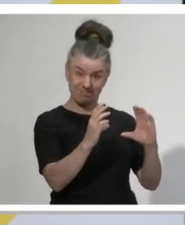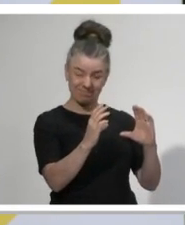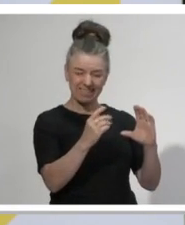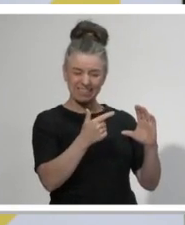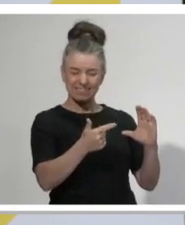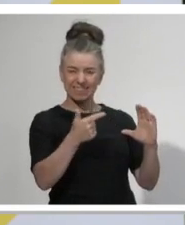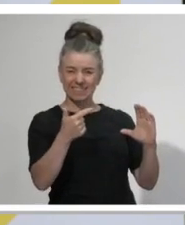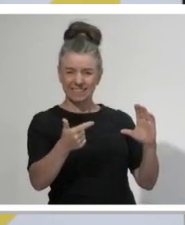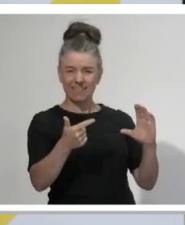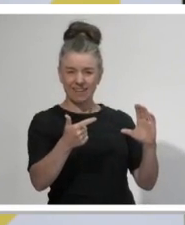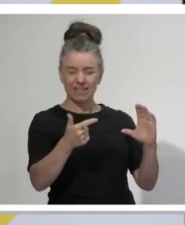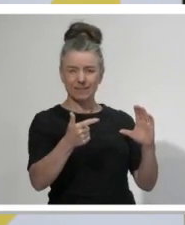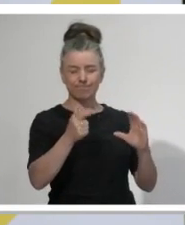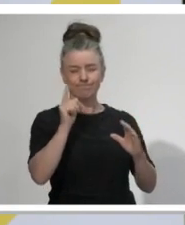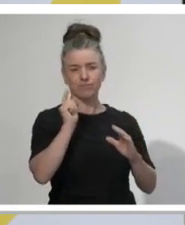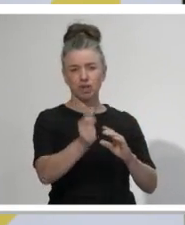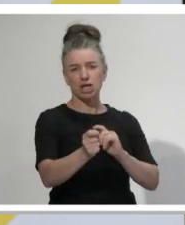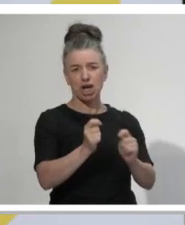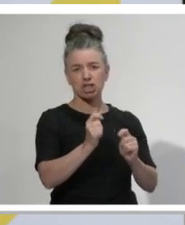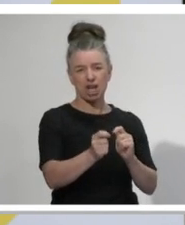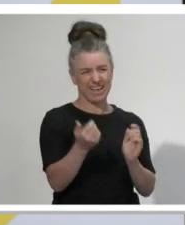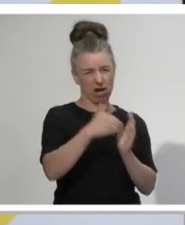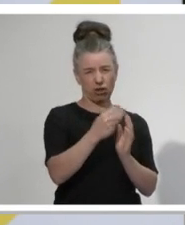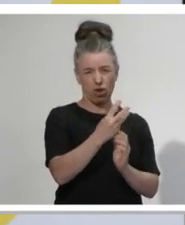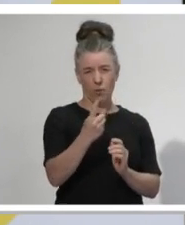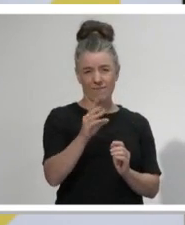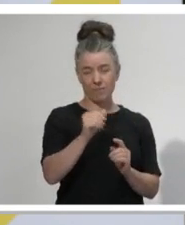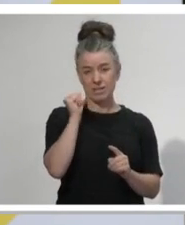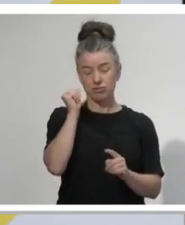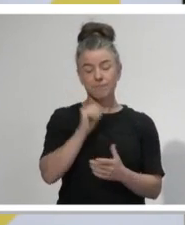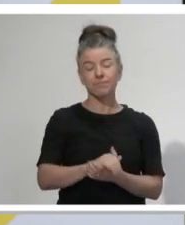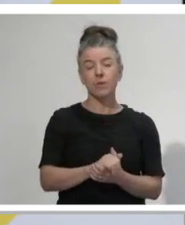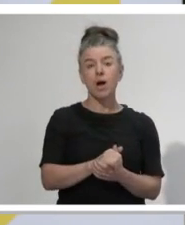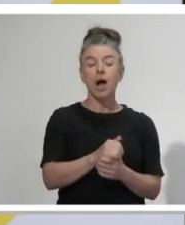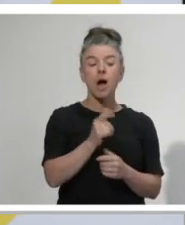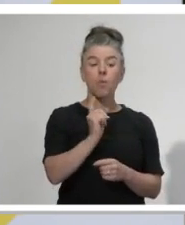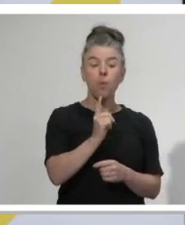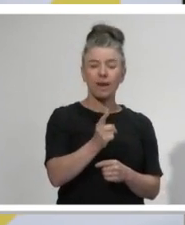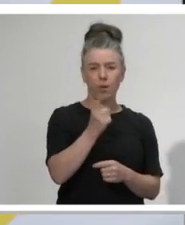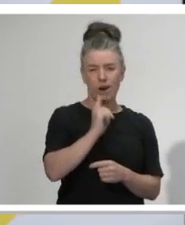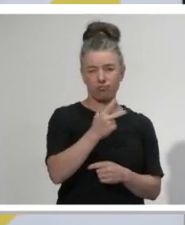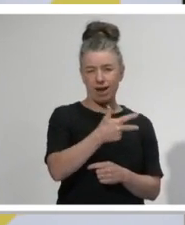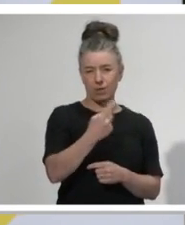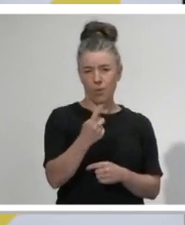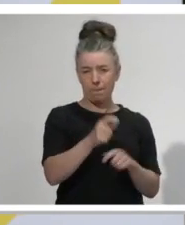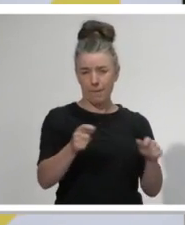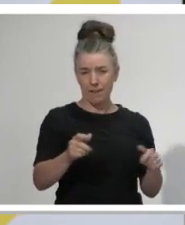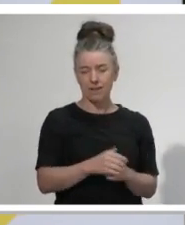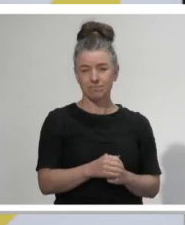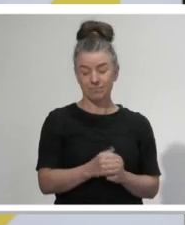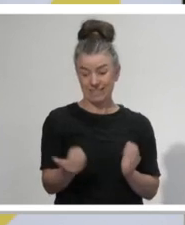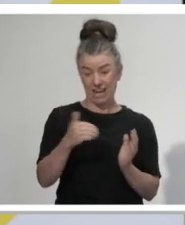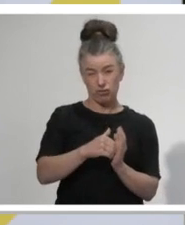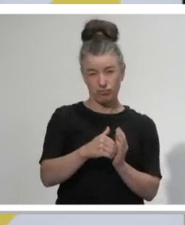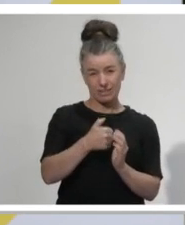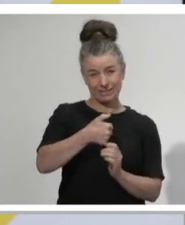an increase of 31 in the past 24 hours. 180 warnings have been issued, an increase of 61 in the